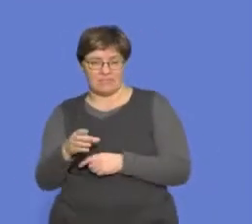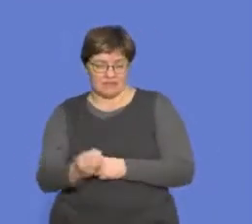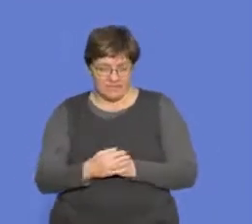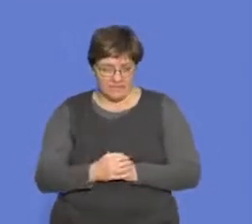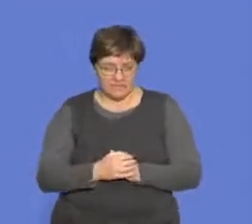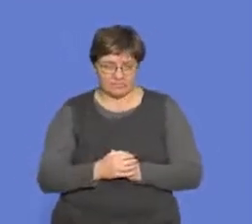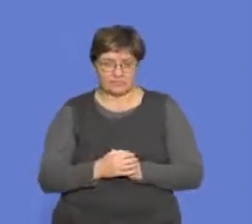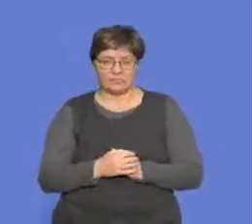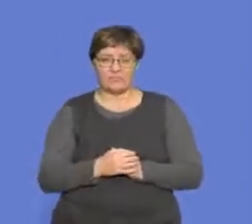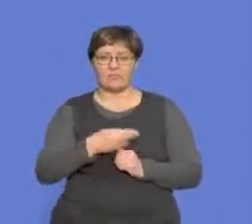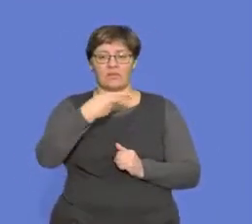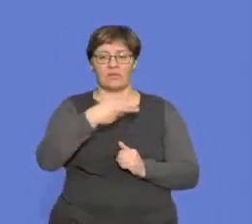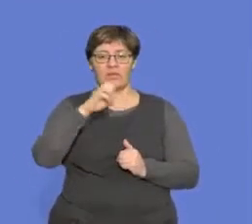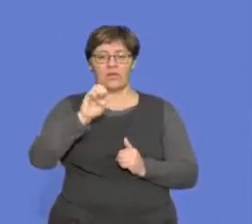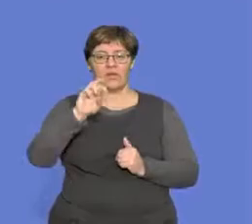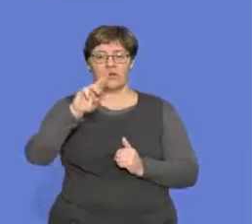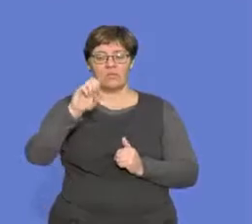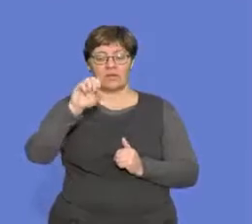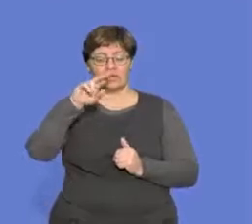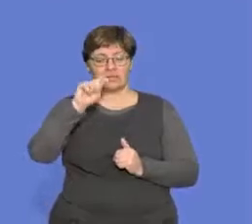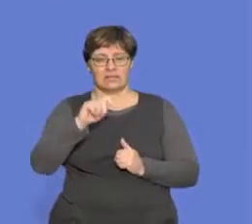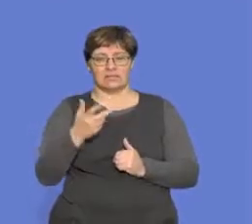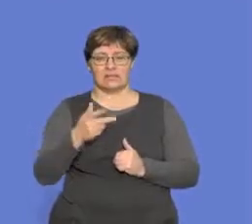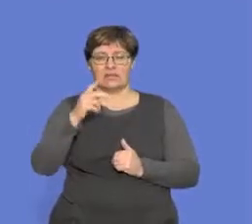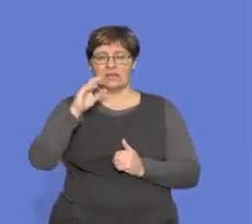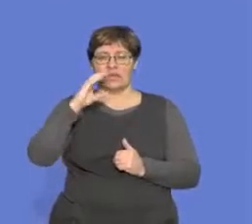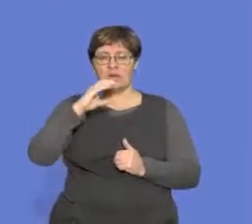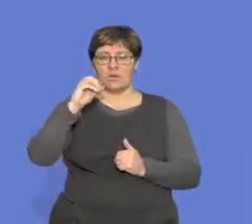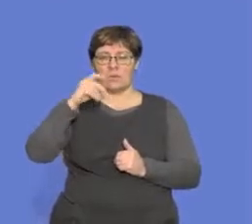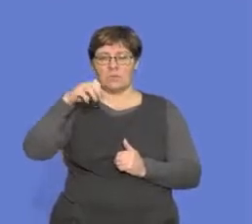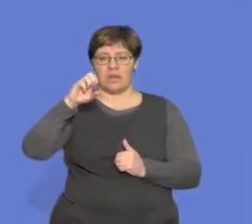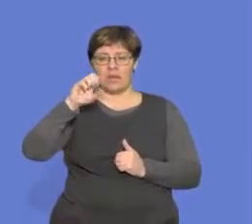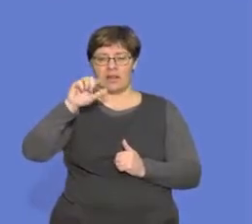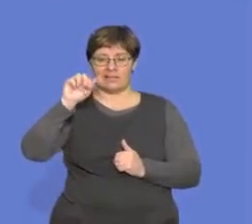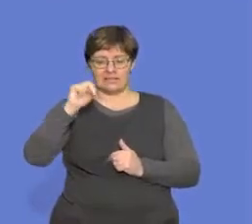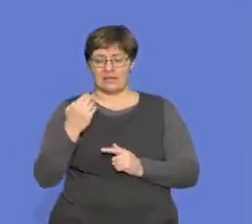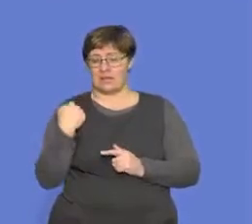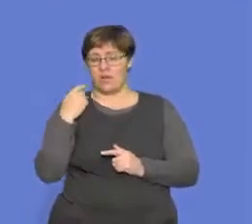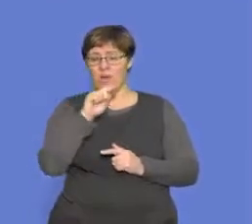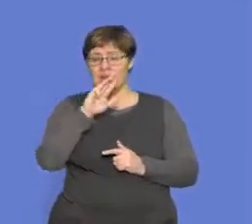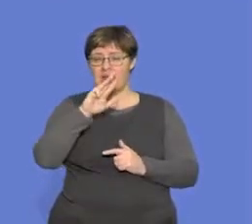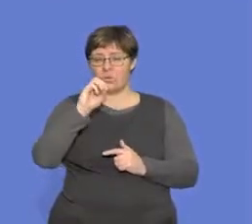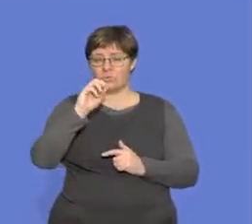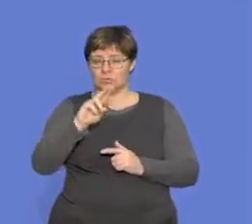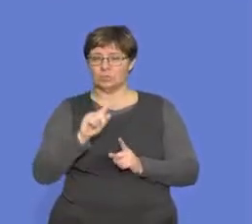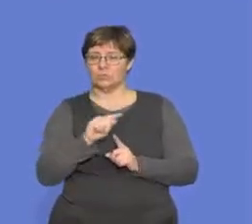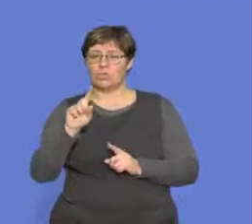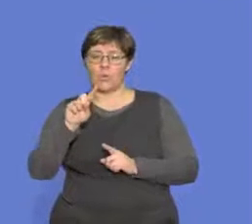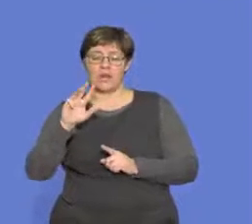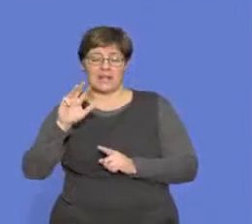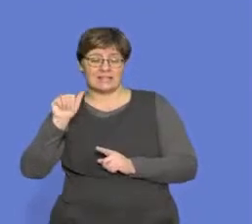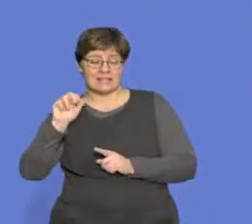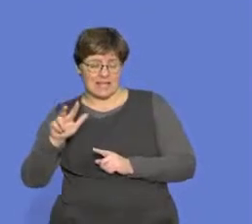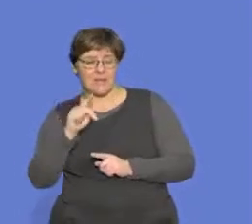Herbert Copeland lived between 1902 and 1968, which is much more recent. He recognized the important difference between